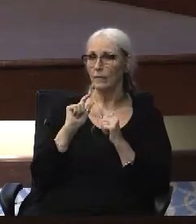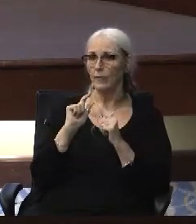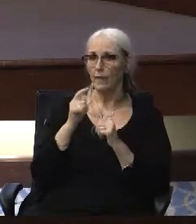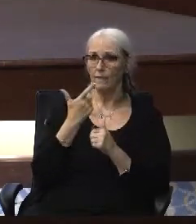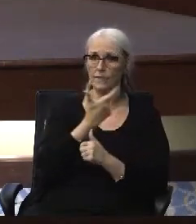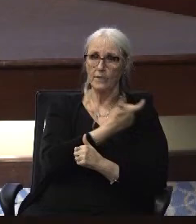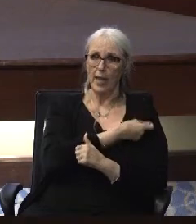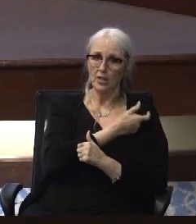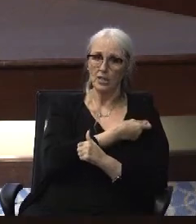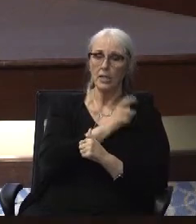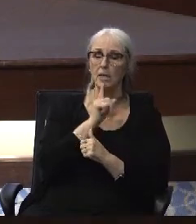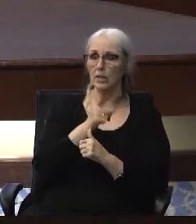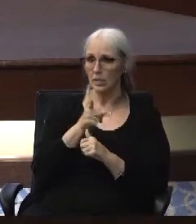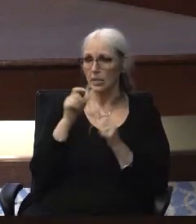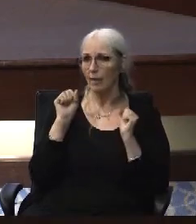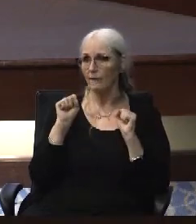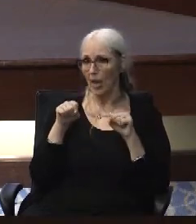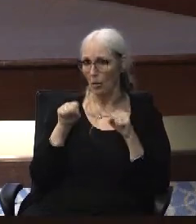vaccination available.